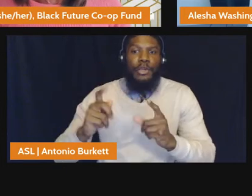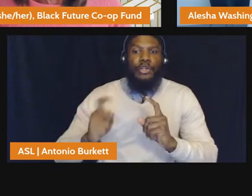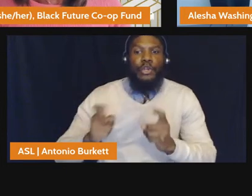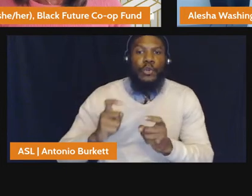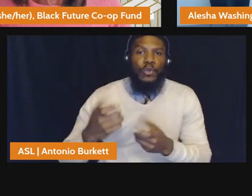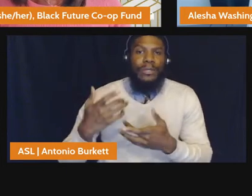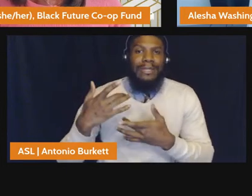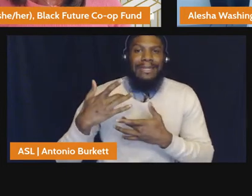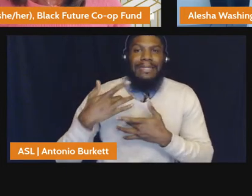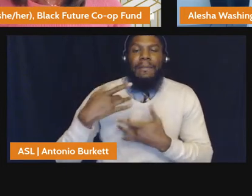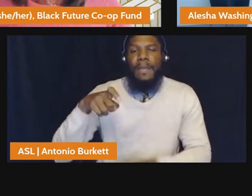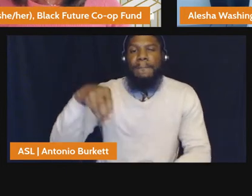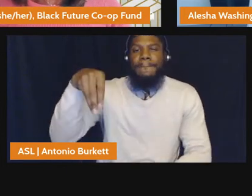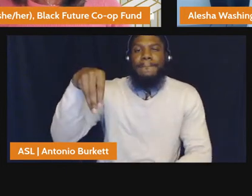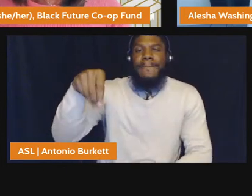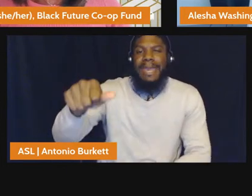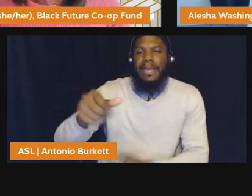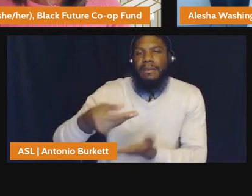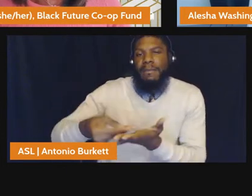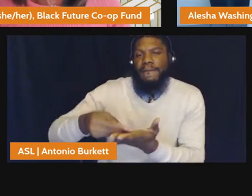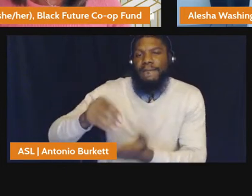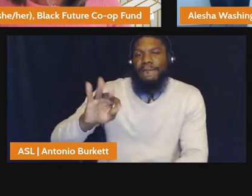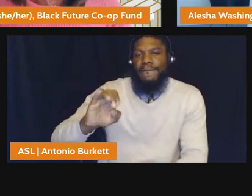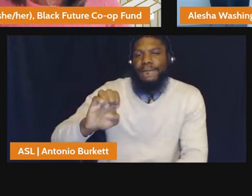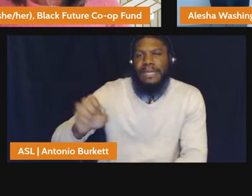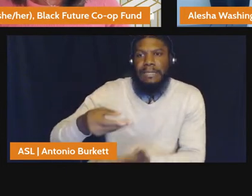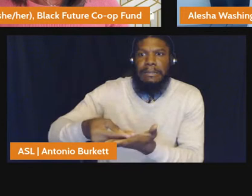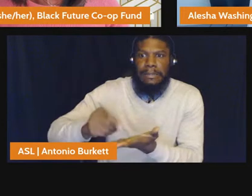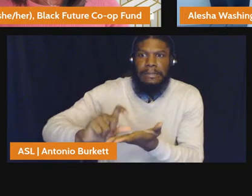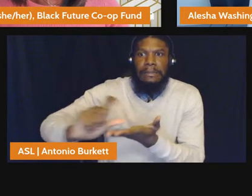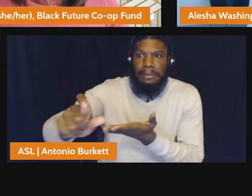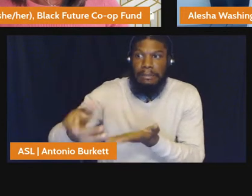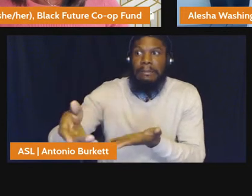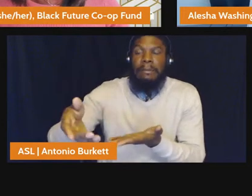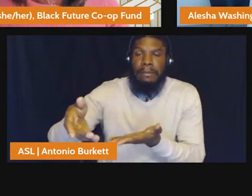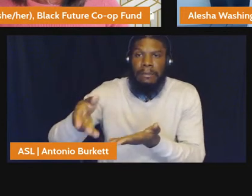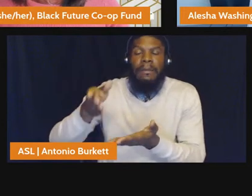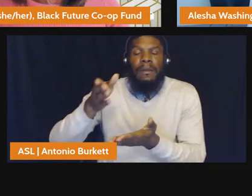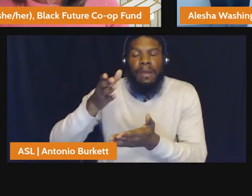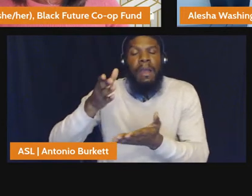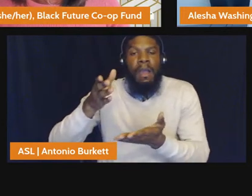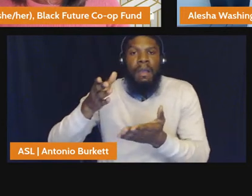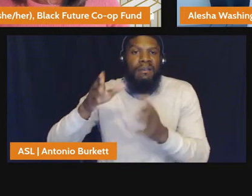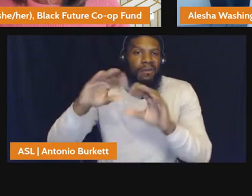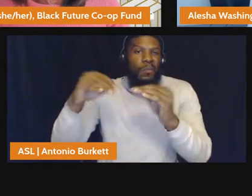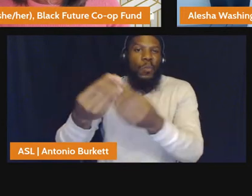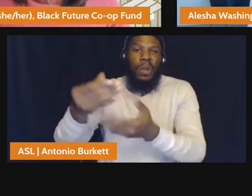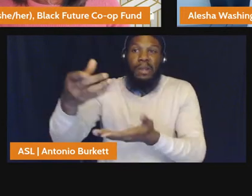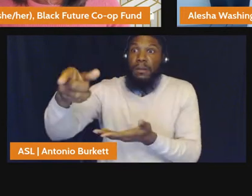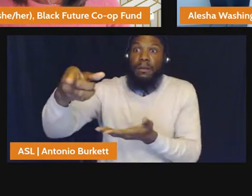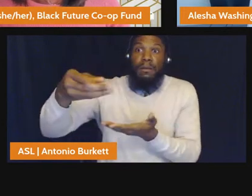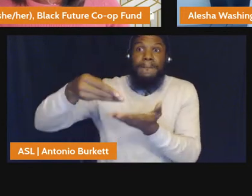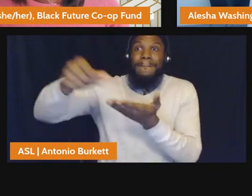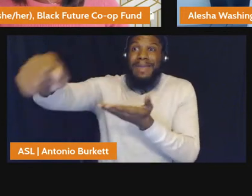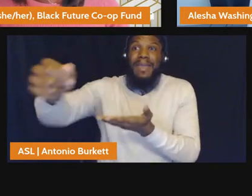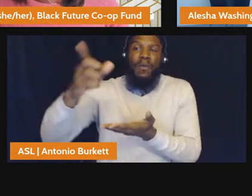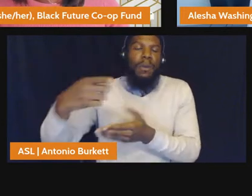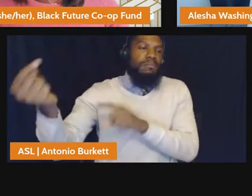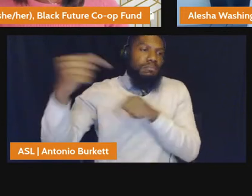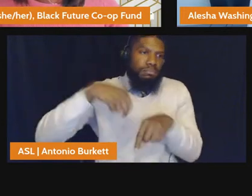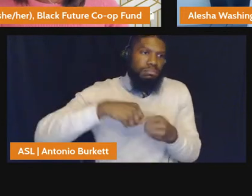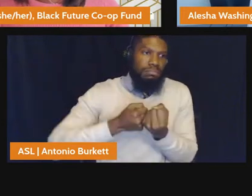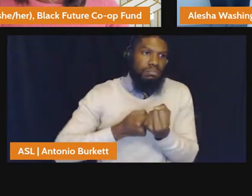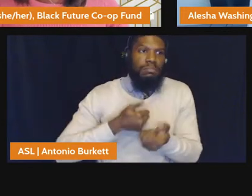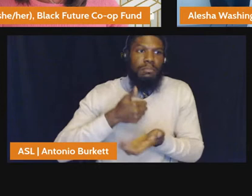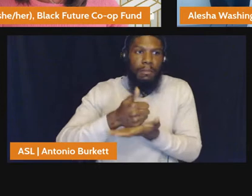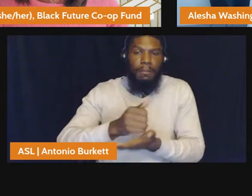fee. And so they were very cautious about walking into this space of equity.